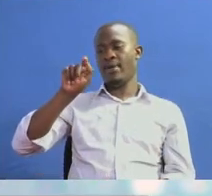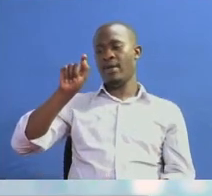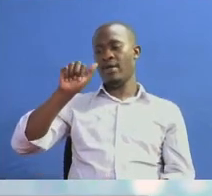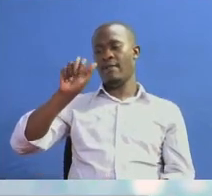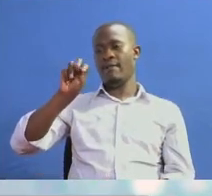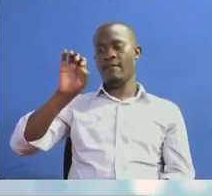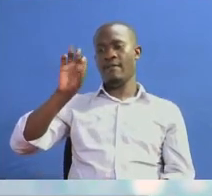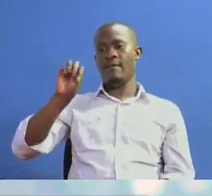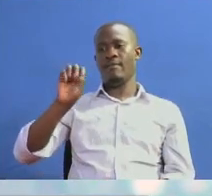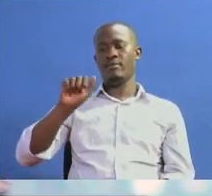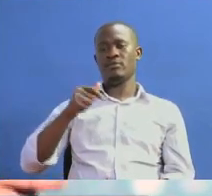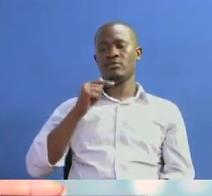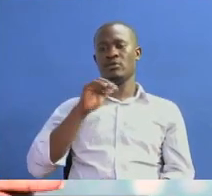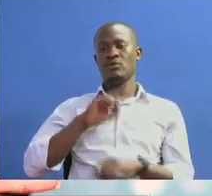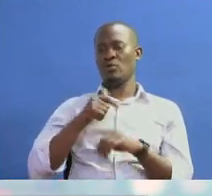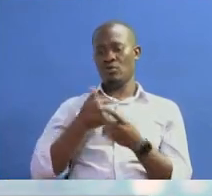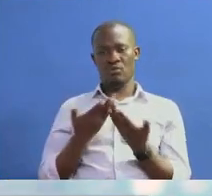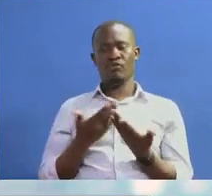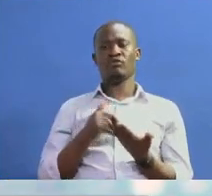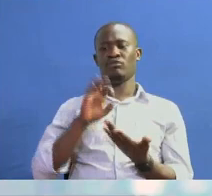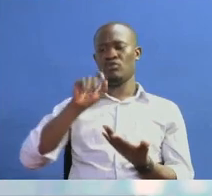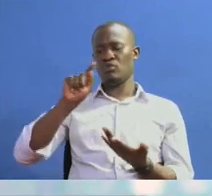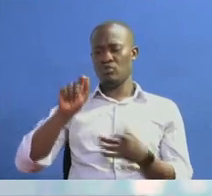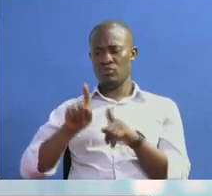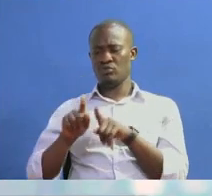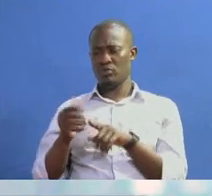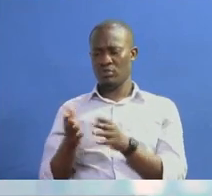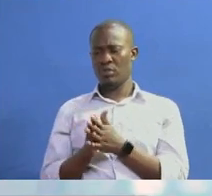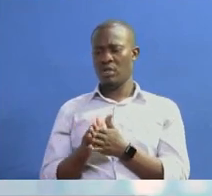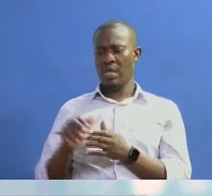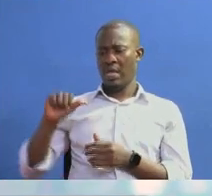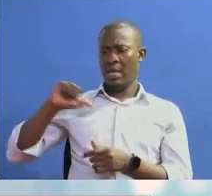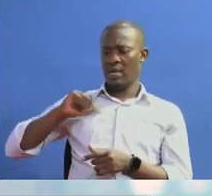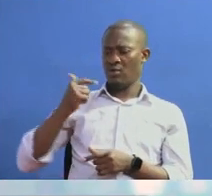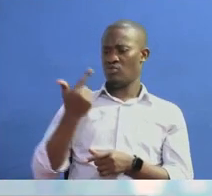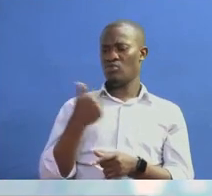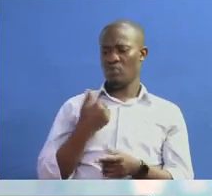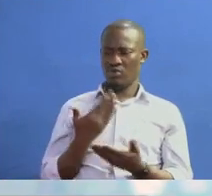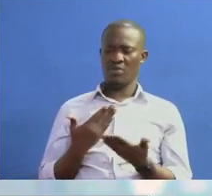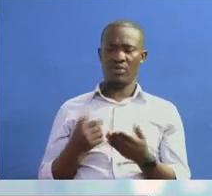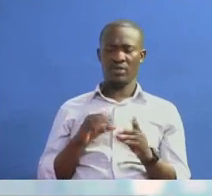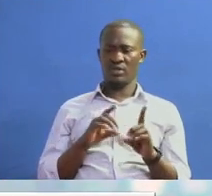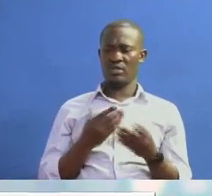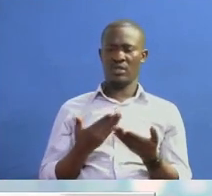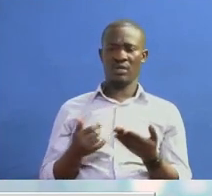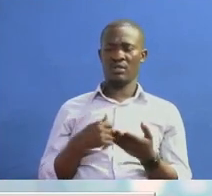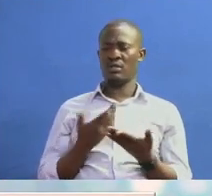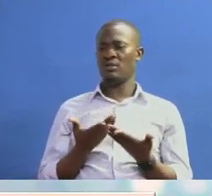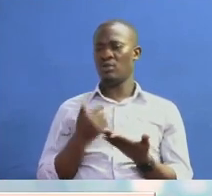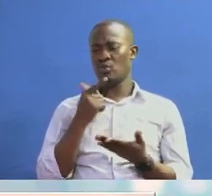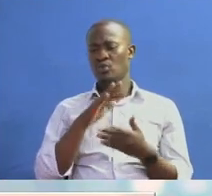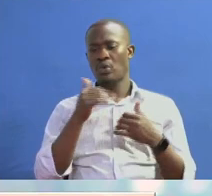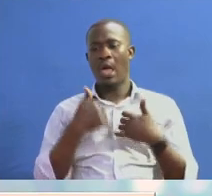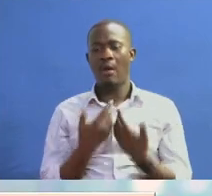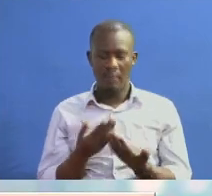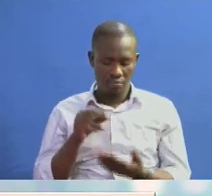for pyrethrum, they can qualify for cotton. So there is advantage because it's not only one crop that now those who have, let's say, poorer